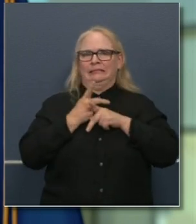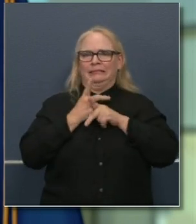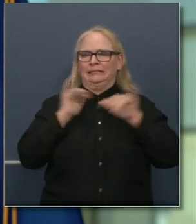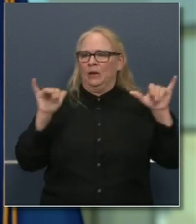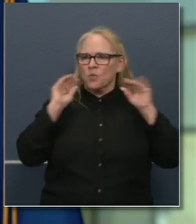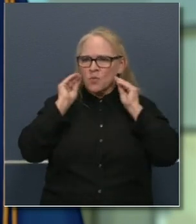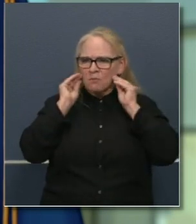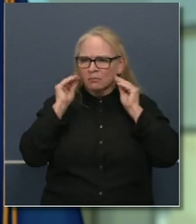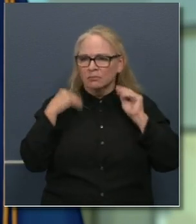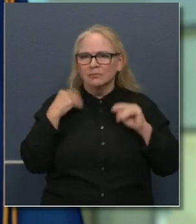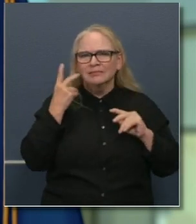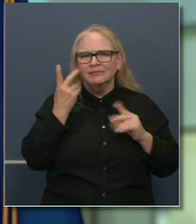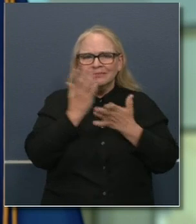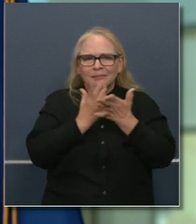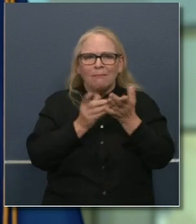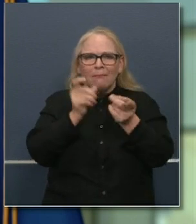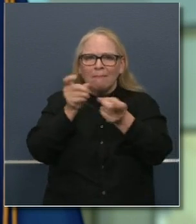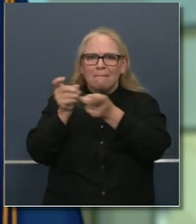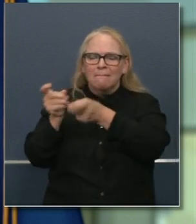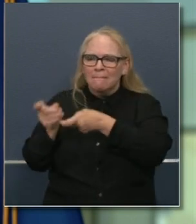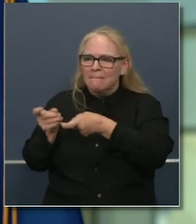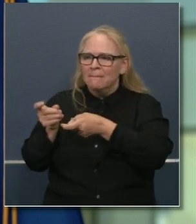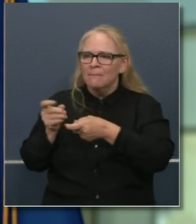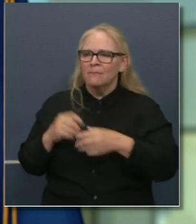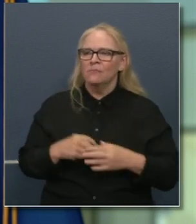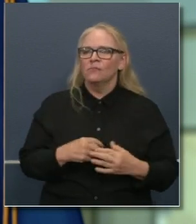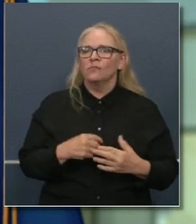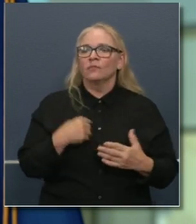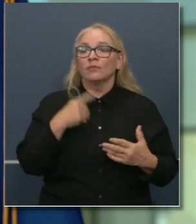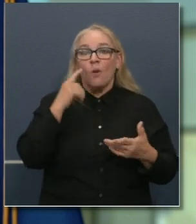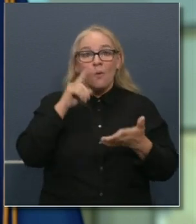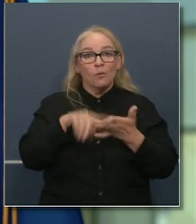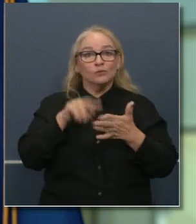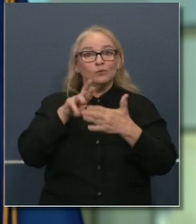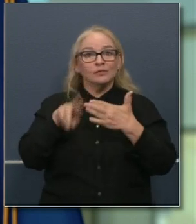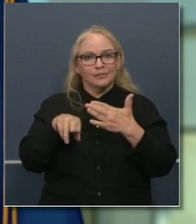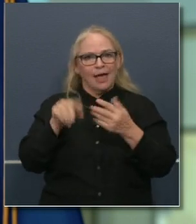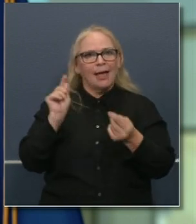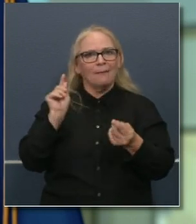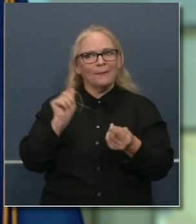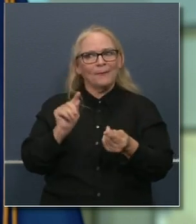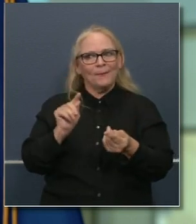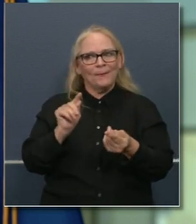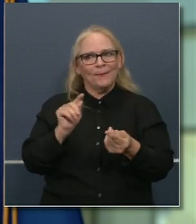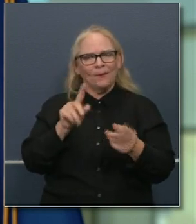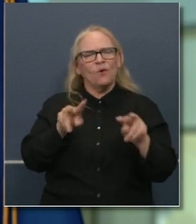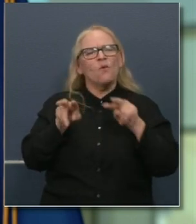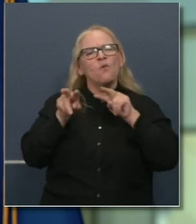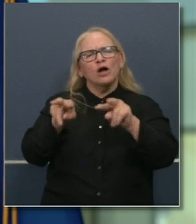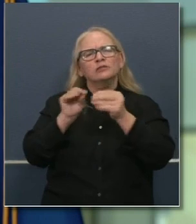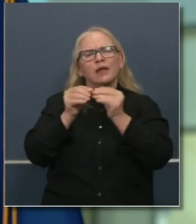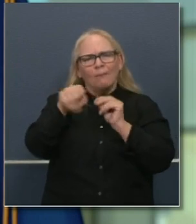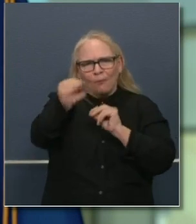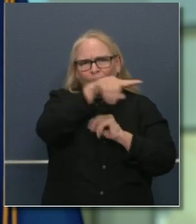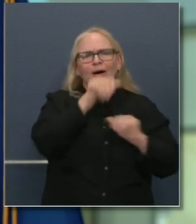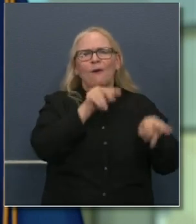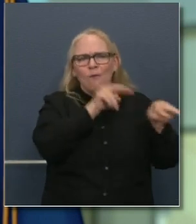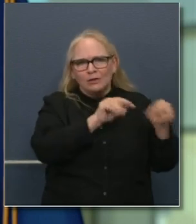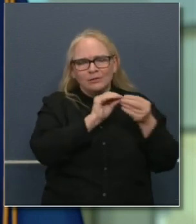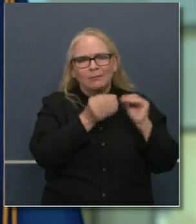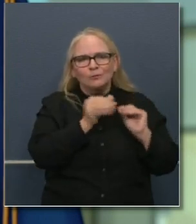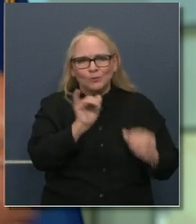the changes and the benefits of those. So with all of you, we'll watch it closely and see where we are over the weekend and early next week.